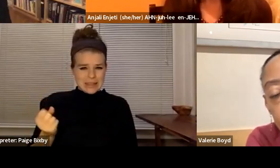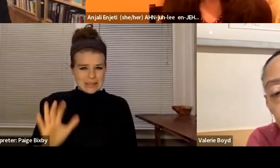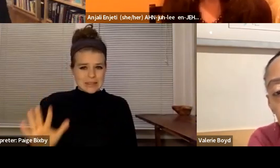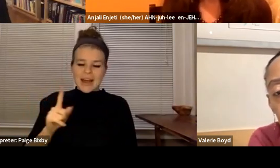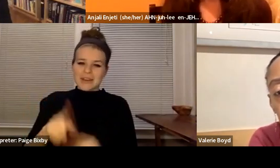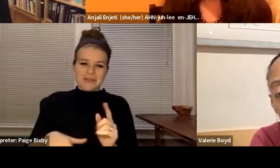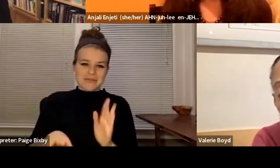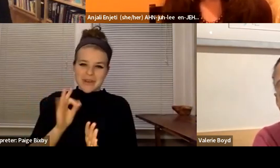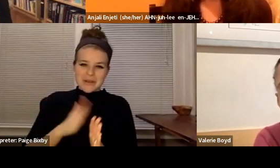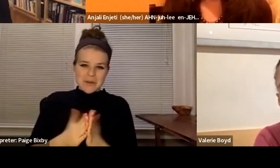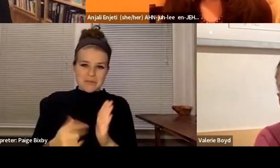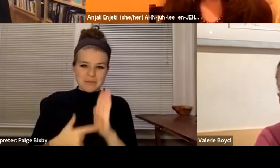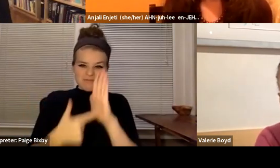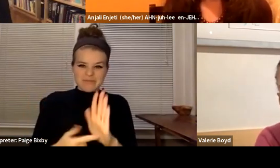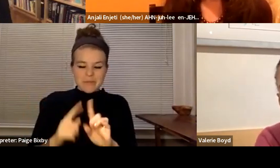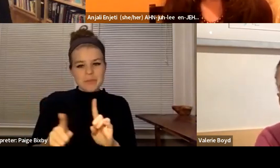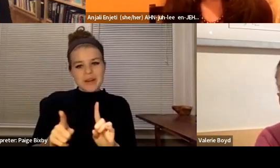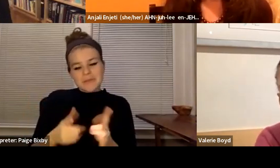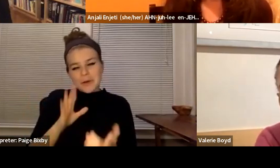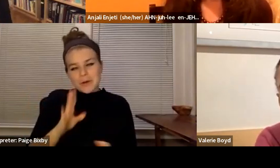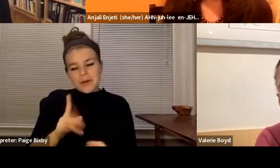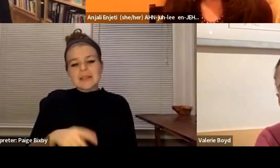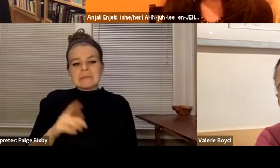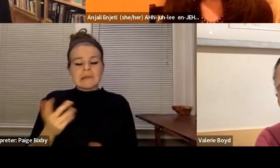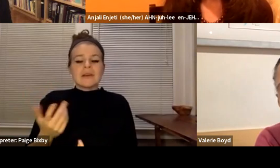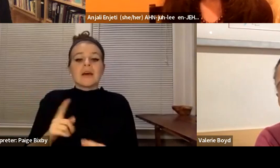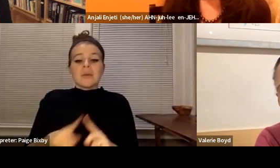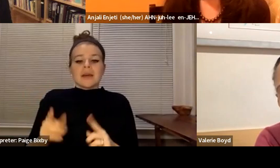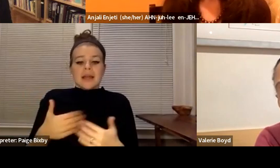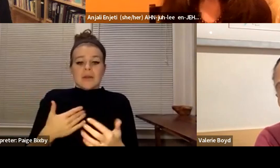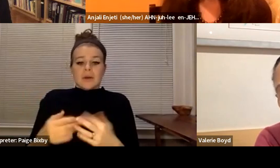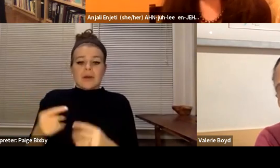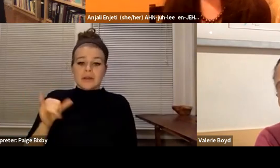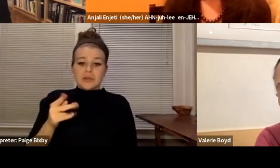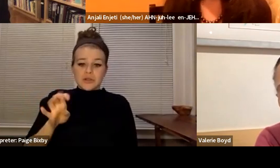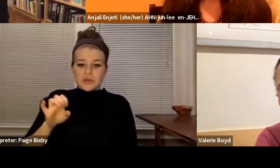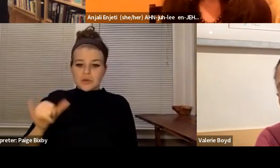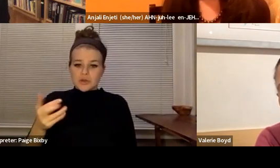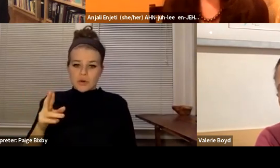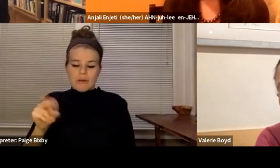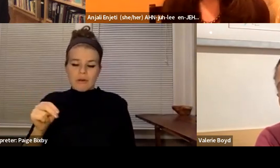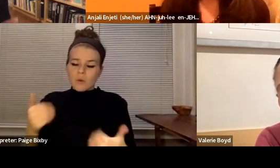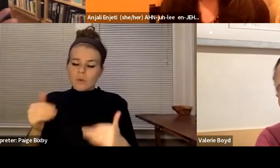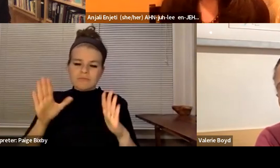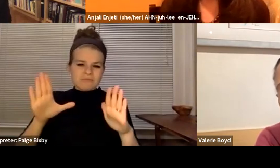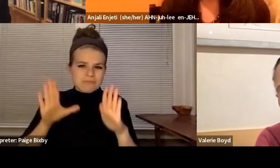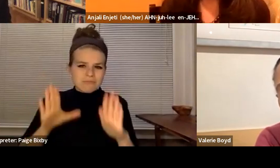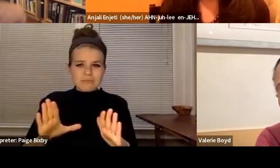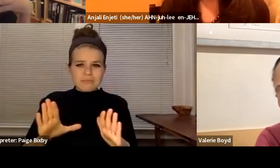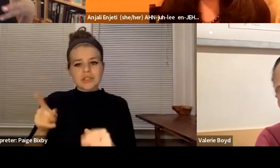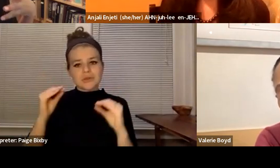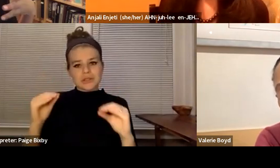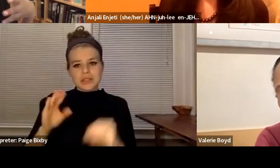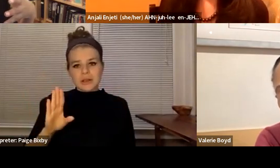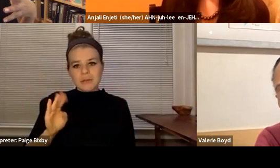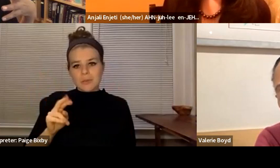But going back to June Jordan, I think is always a good idea. And she was teaching at Berkeley, but was